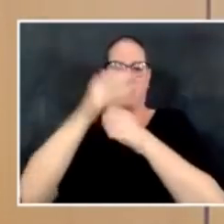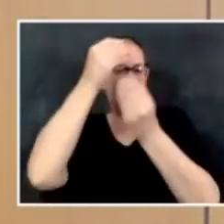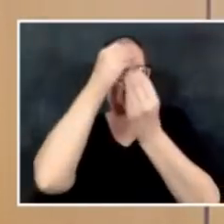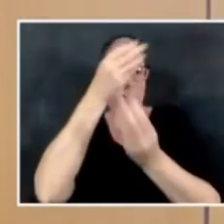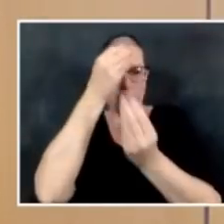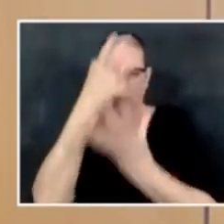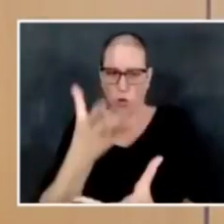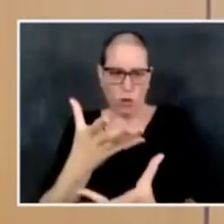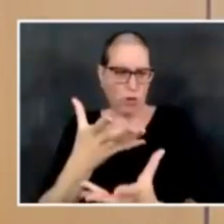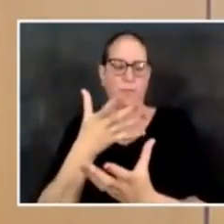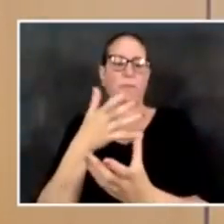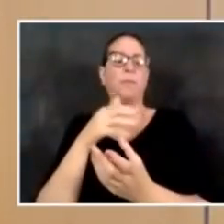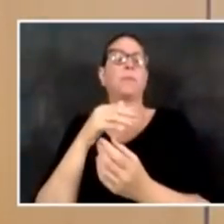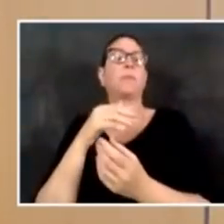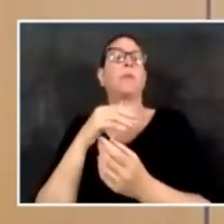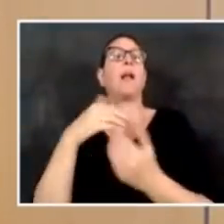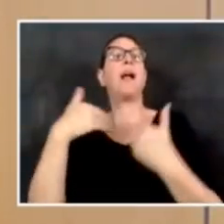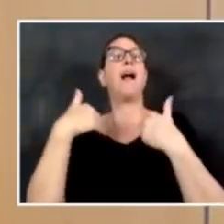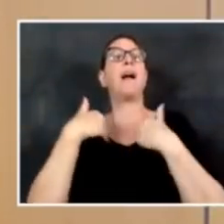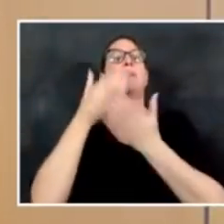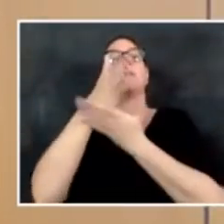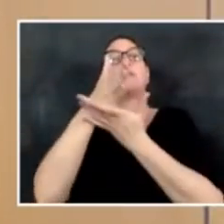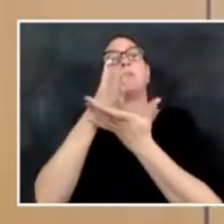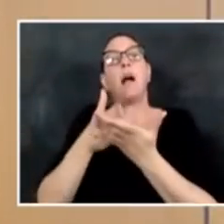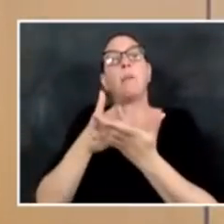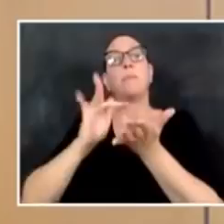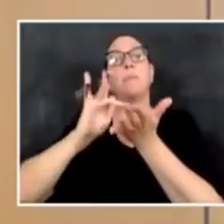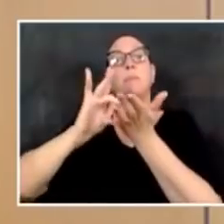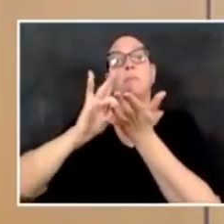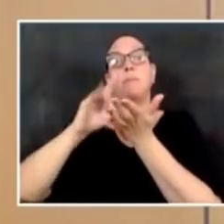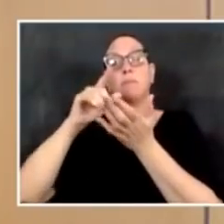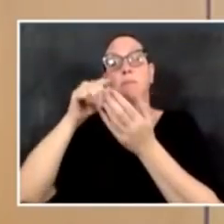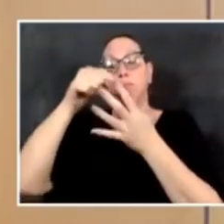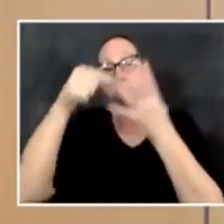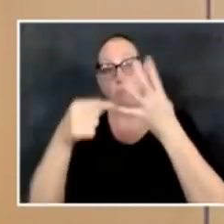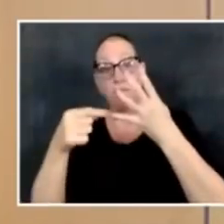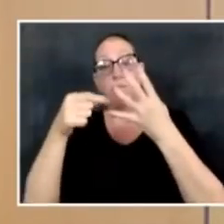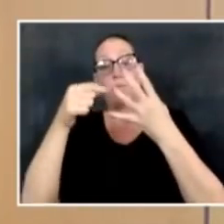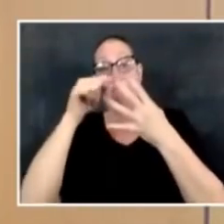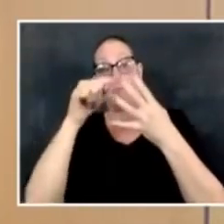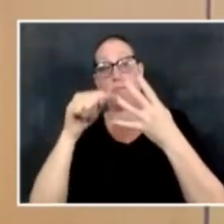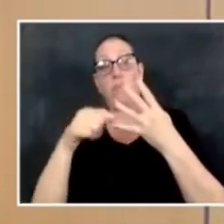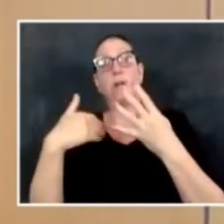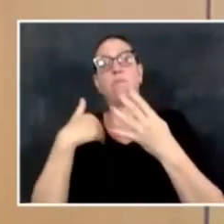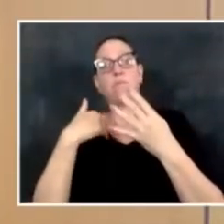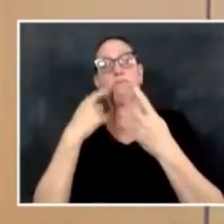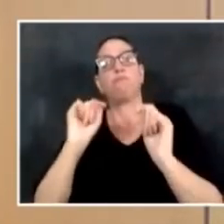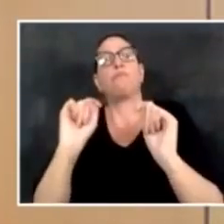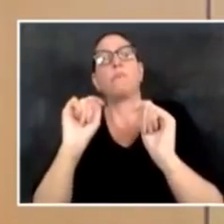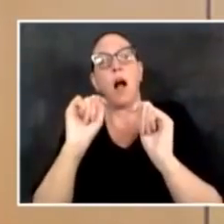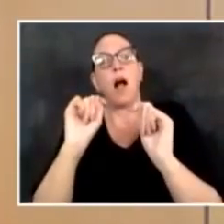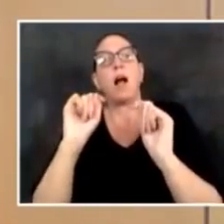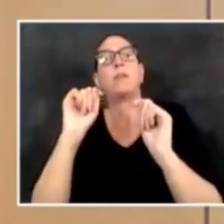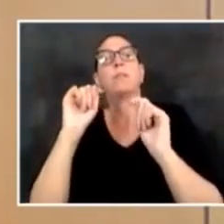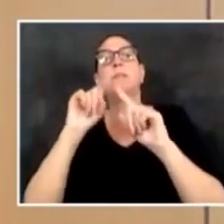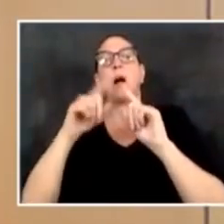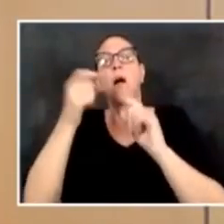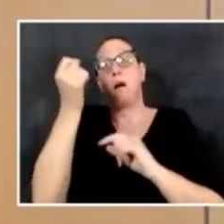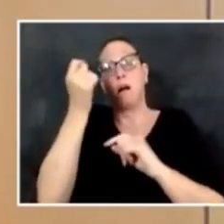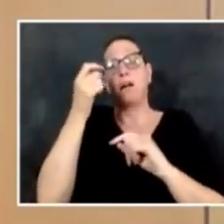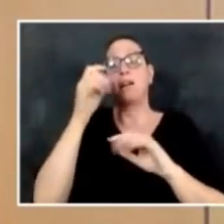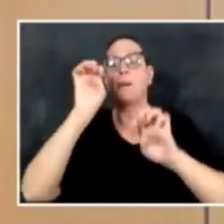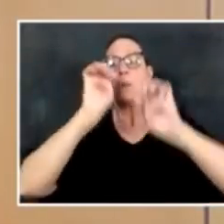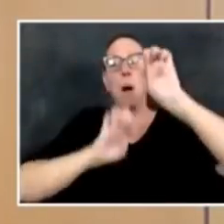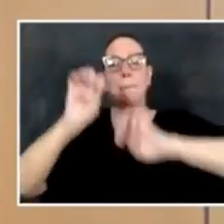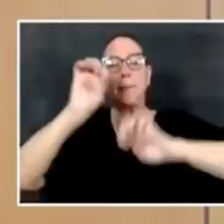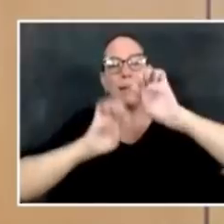treat COVID-19 on a experimental basis. We have gone through